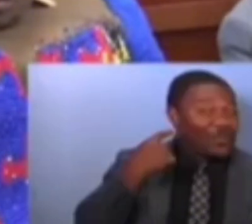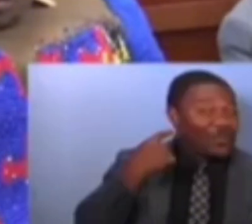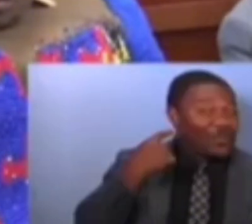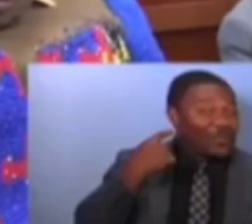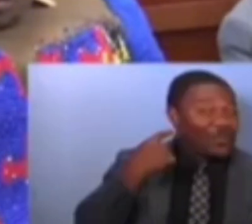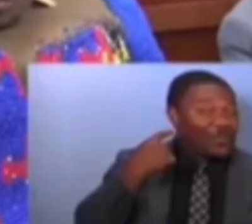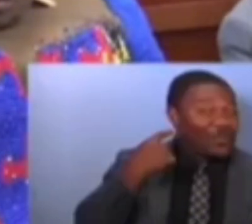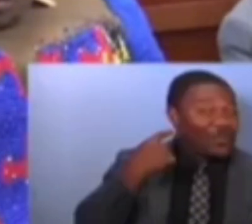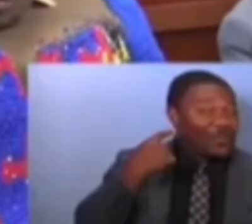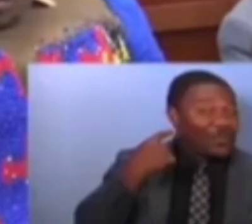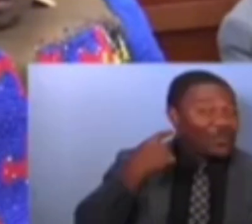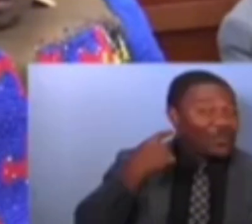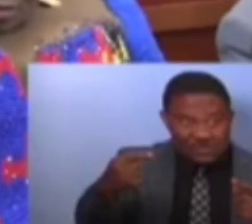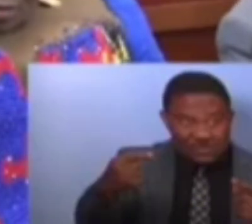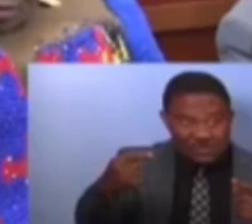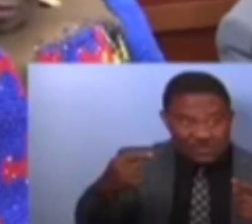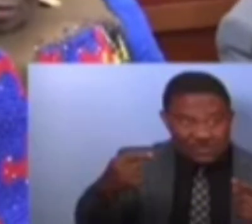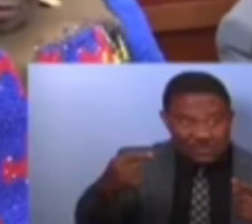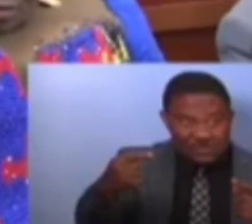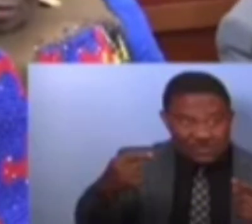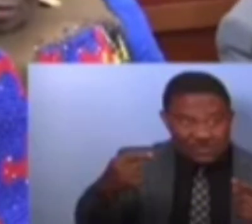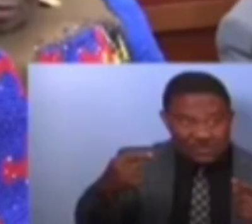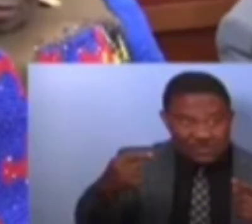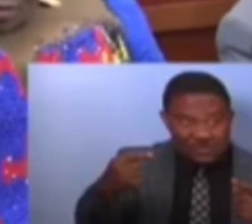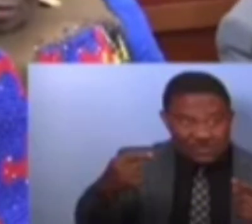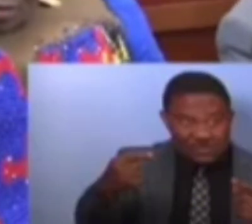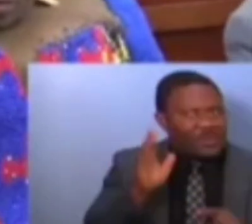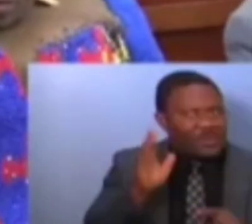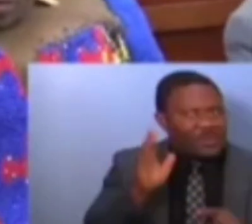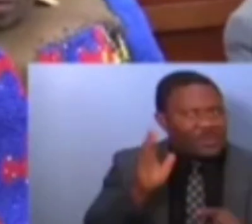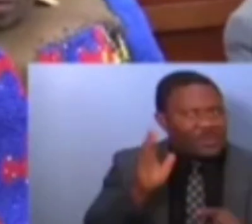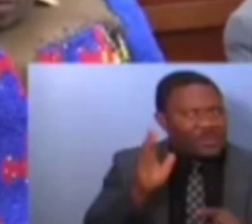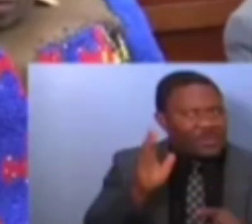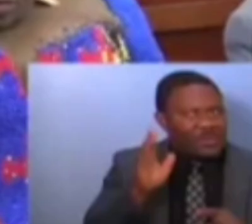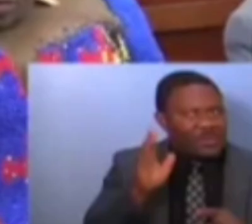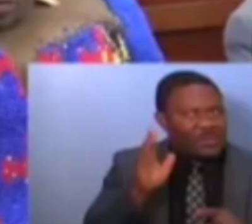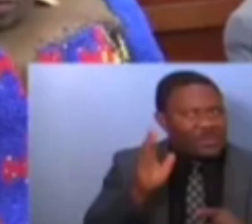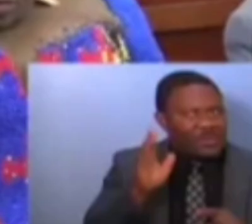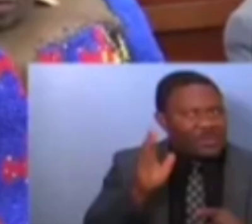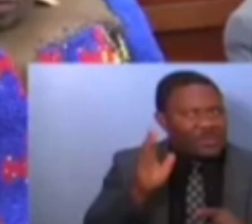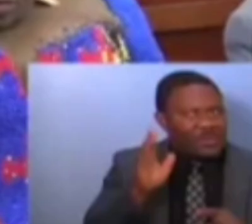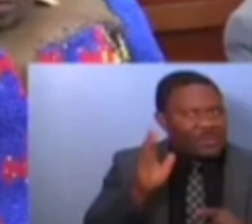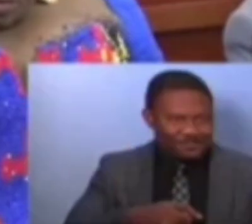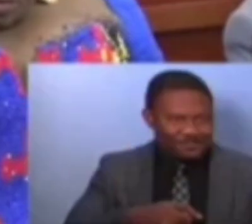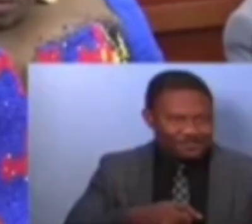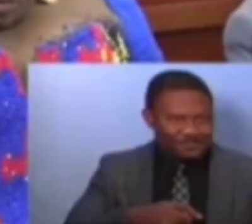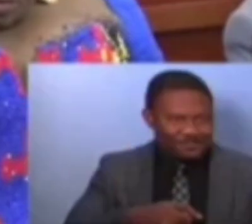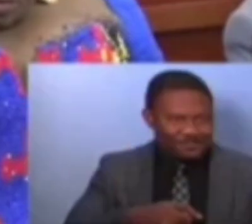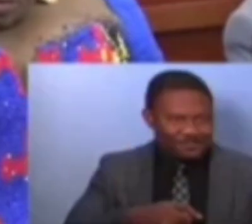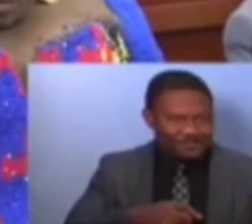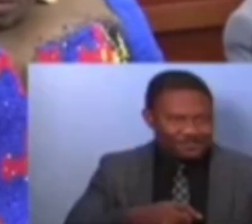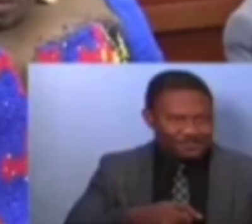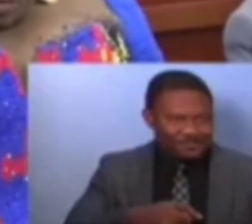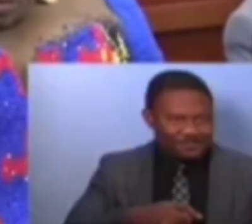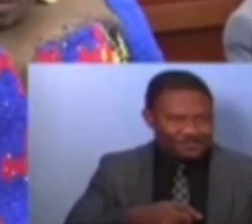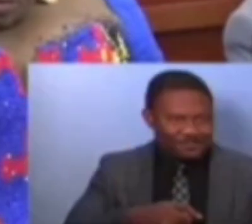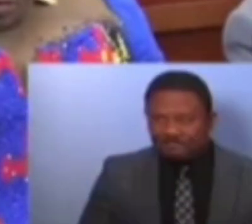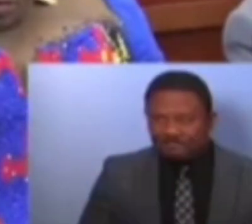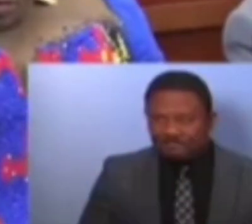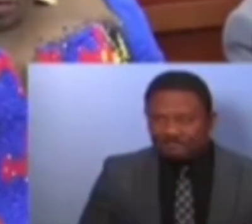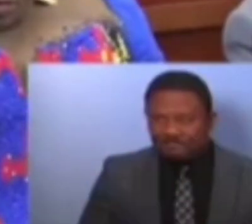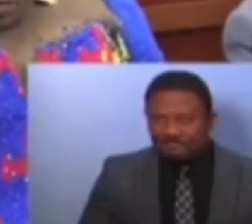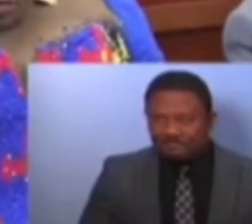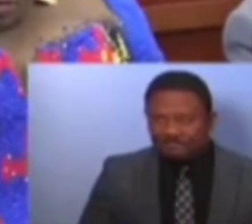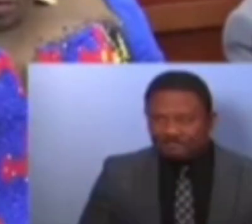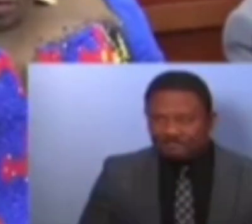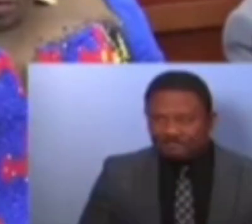I disagree with him, but I'll reserve that for another day. Mr. Chairman, with the greatest respect to you,